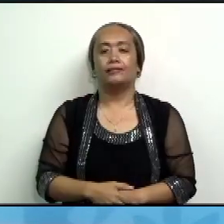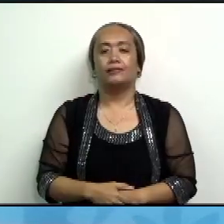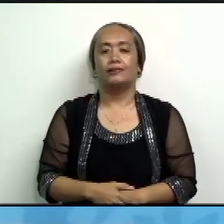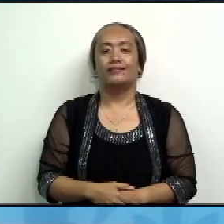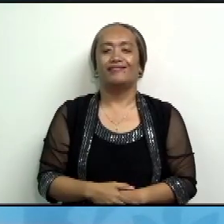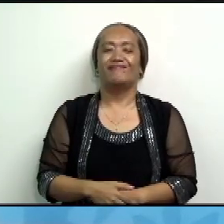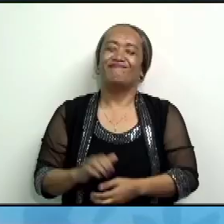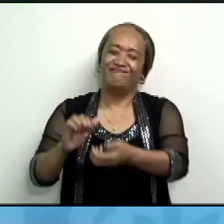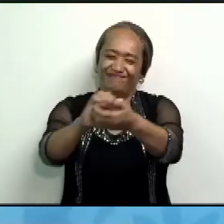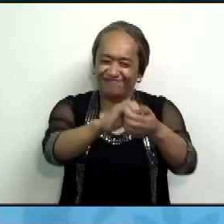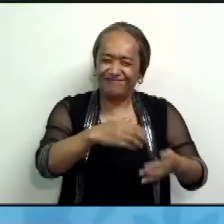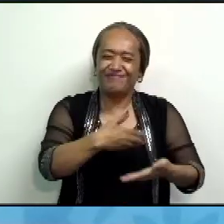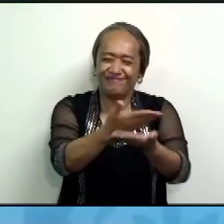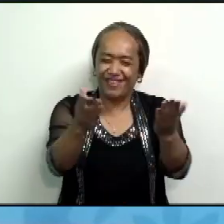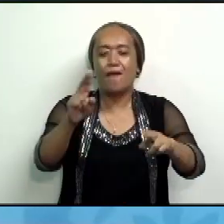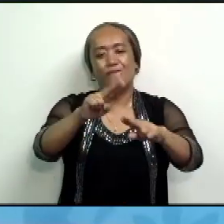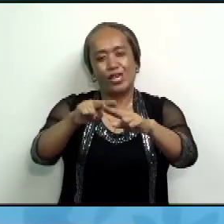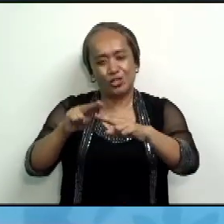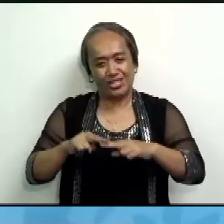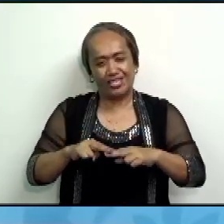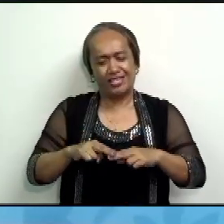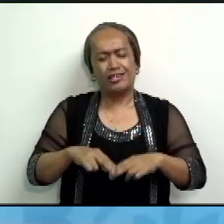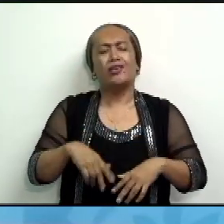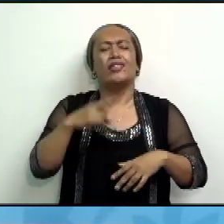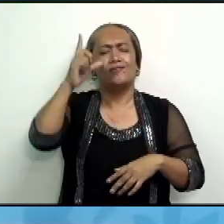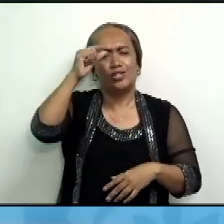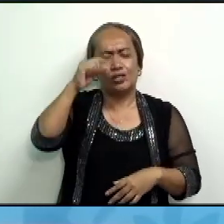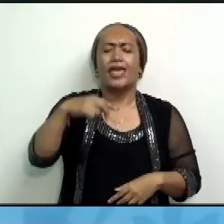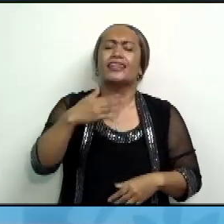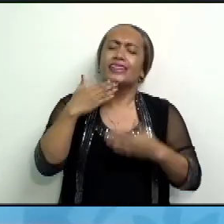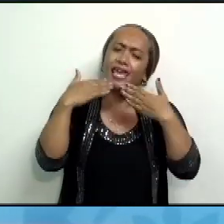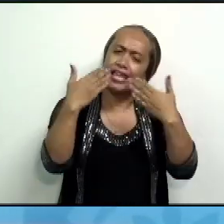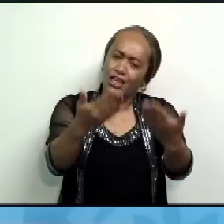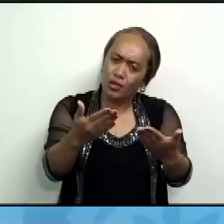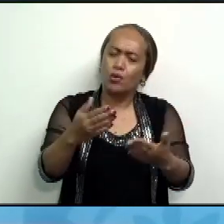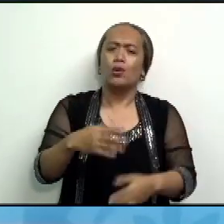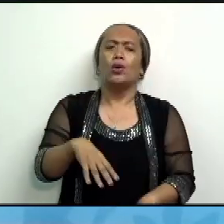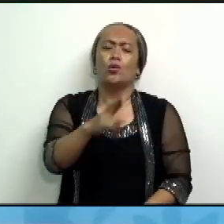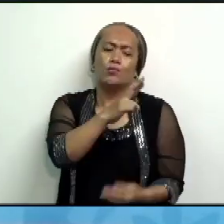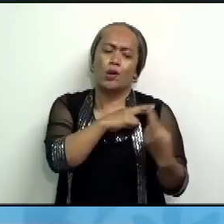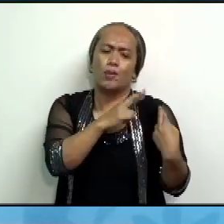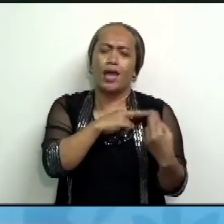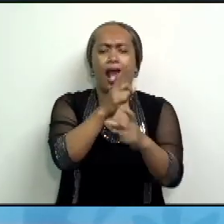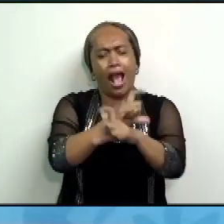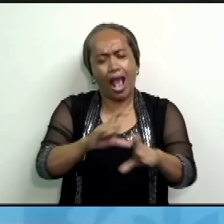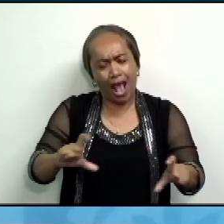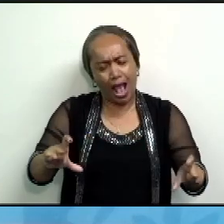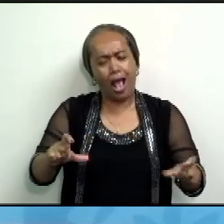My fellow Fijians, you have shown calm and responsibility, and we thank